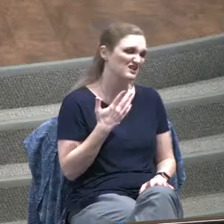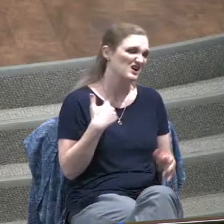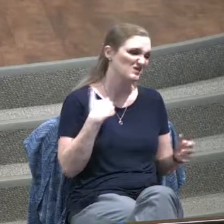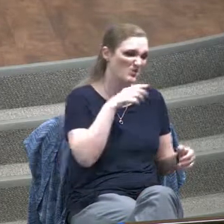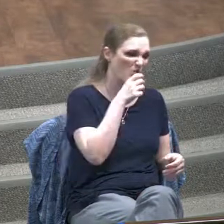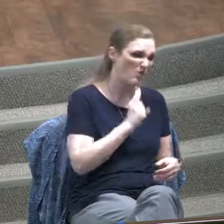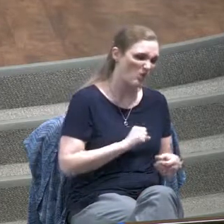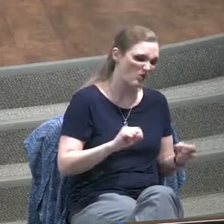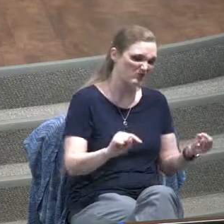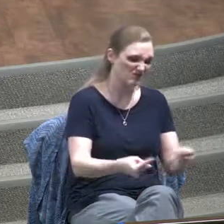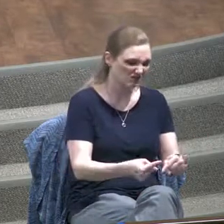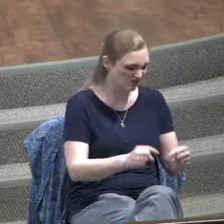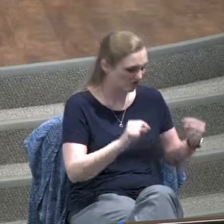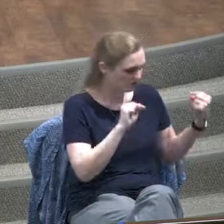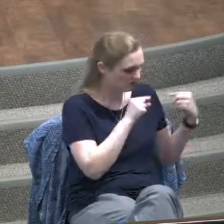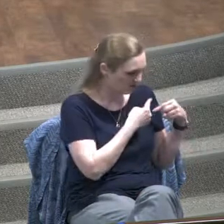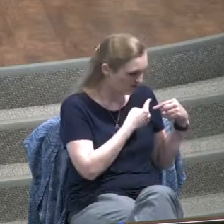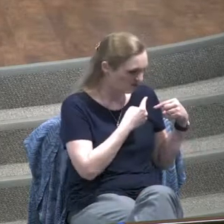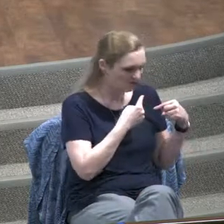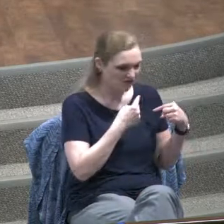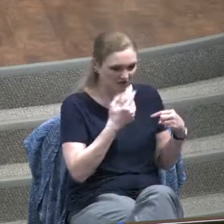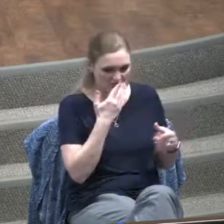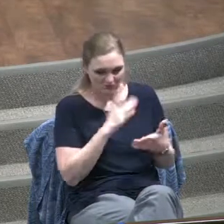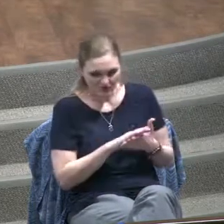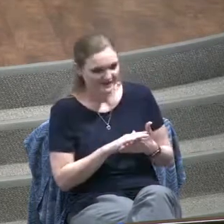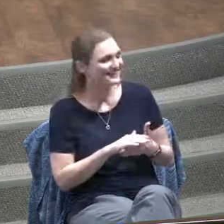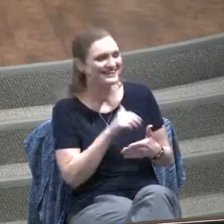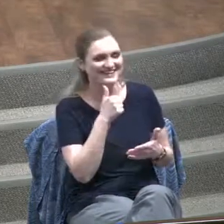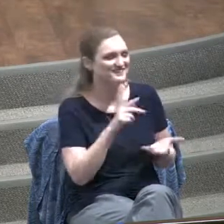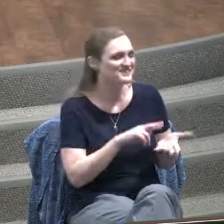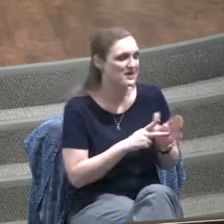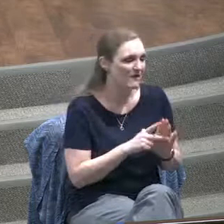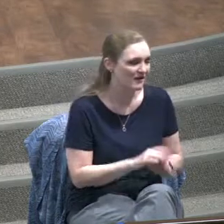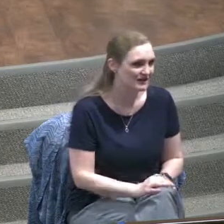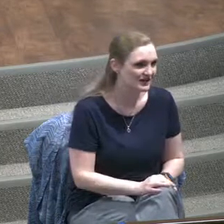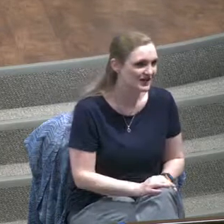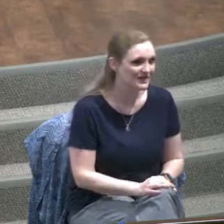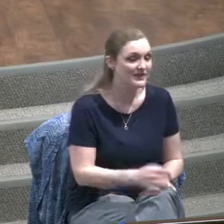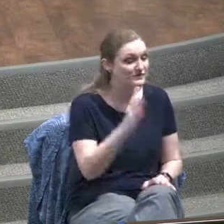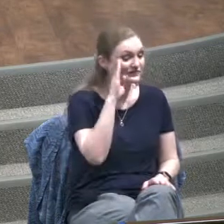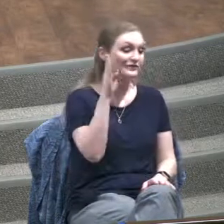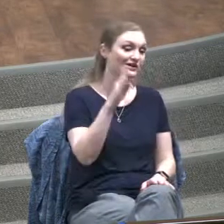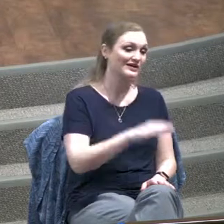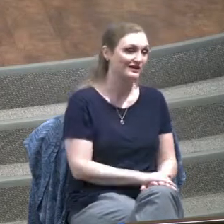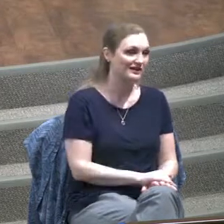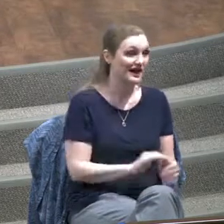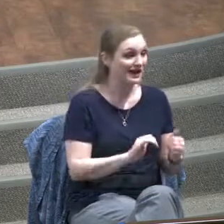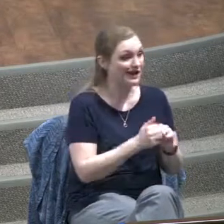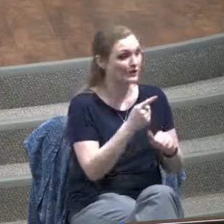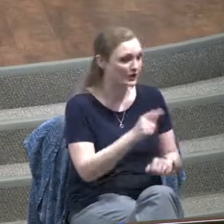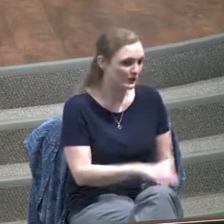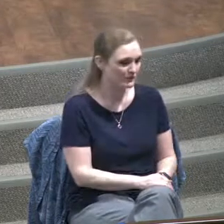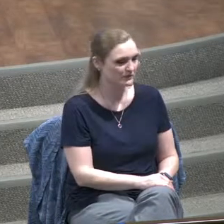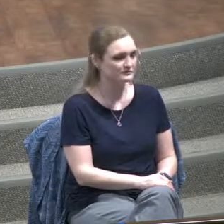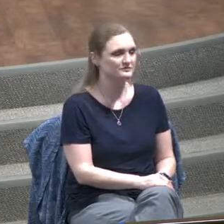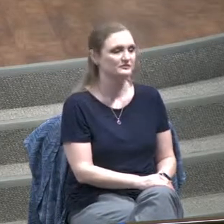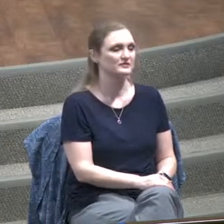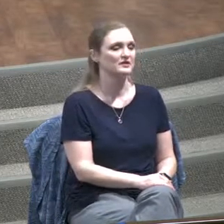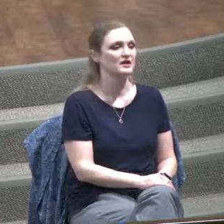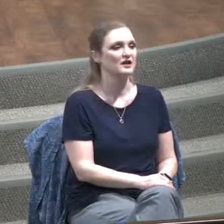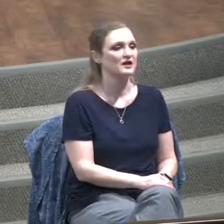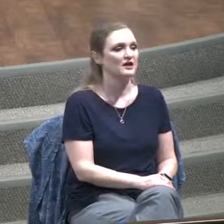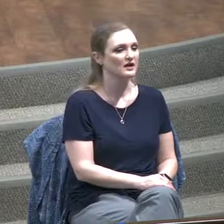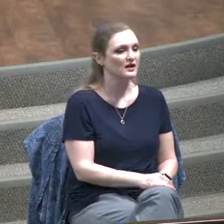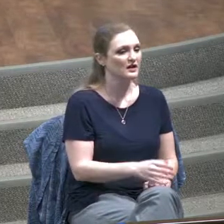you know, I just feel bad. Oh, that's not what they meant. They were just kind of greeting you. They were greeting you, and it's like, hey,